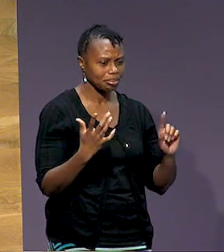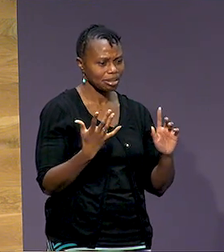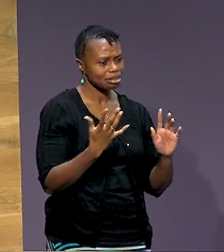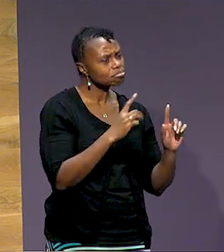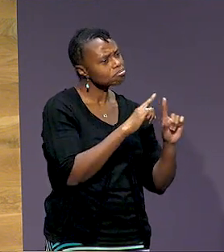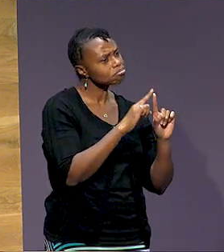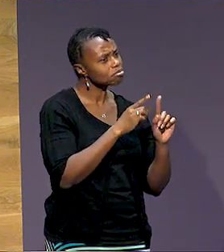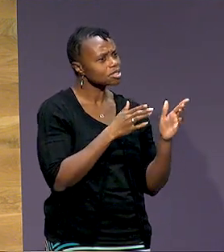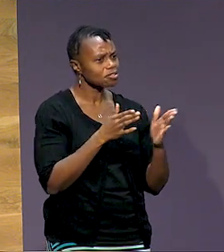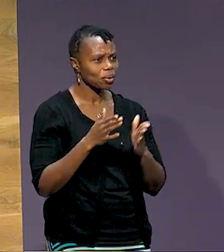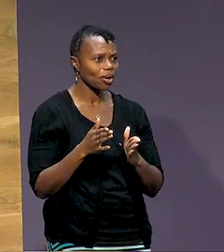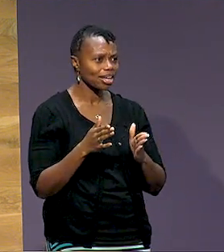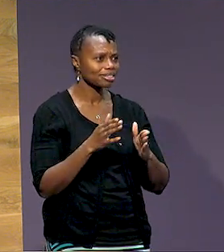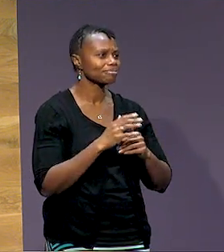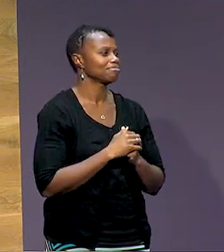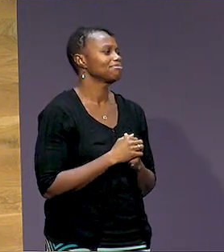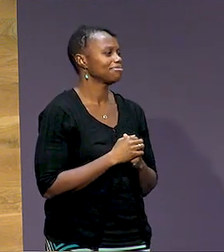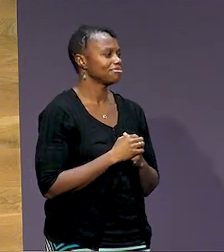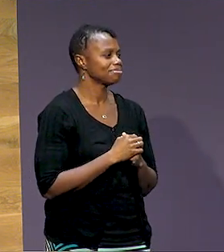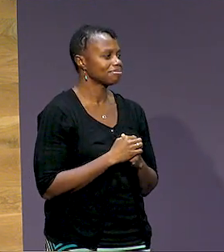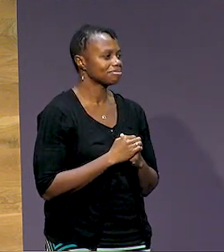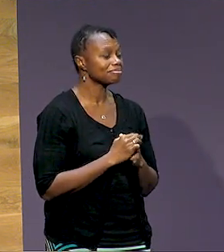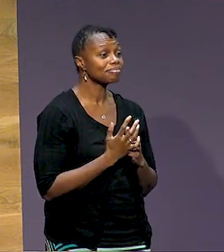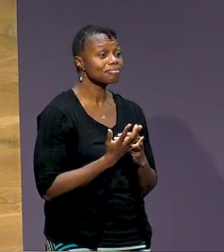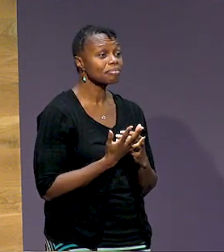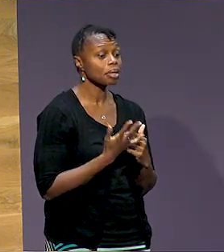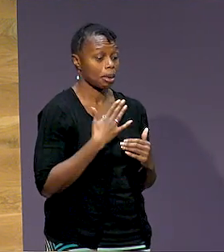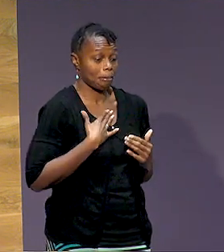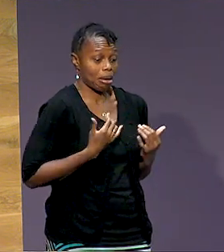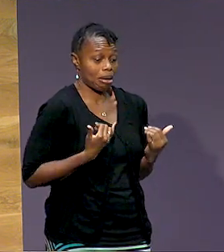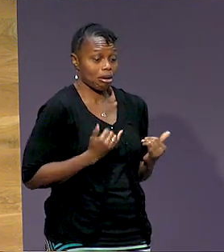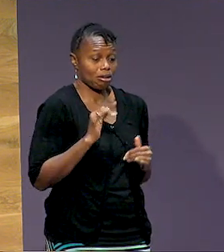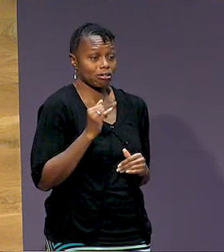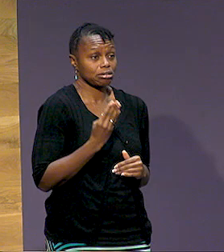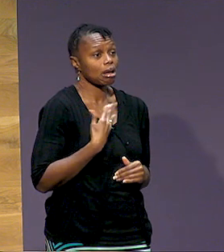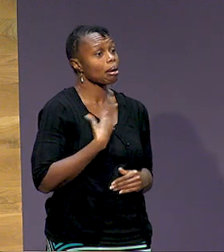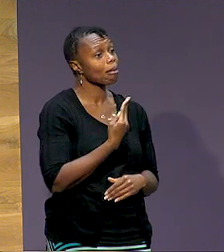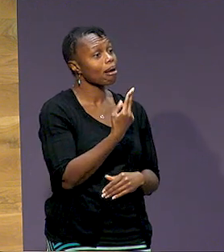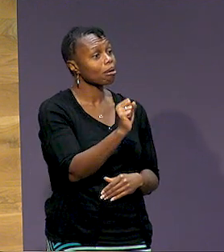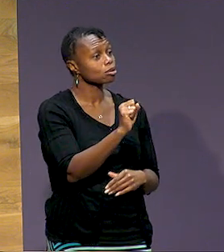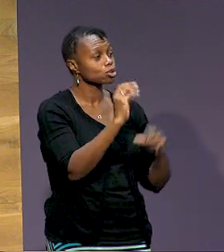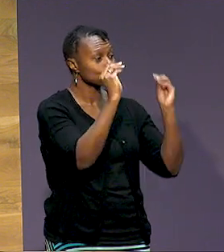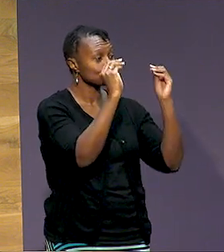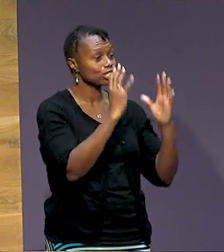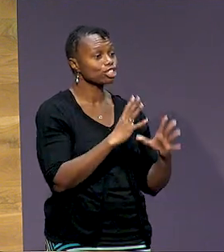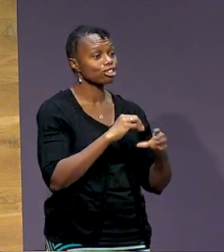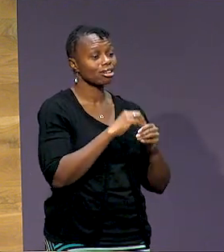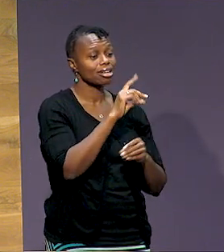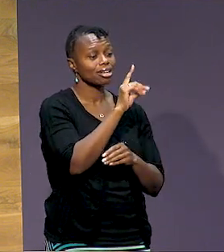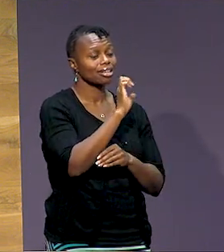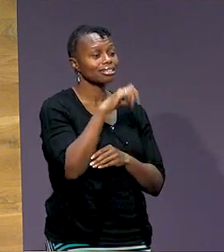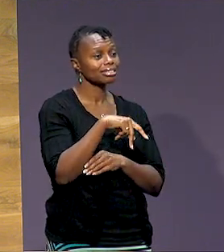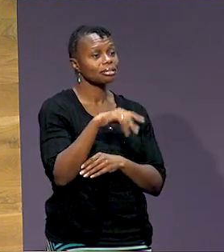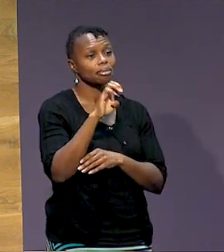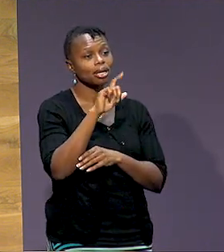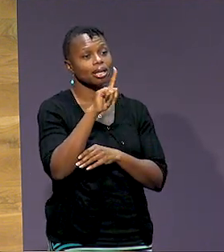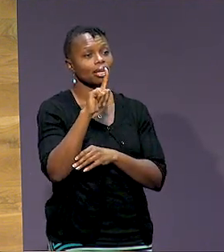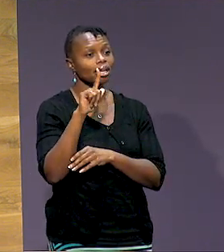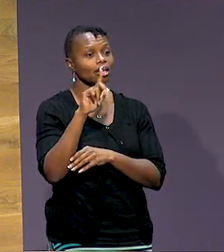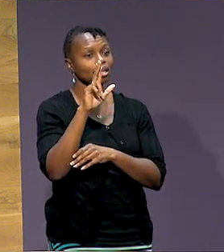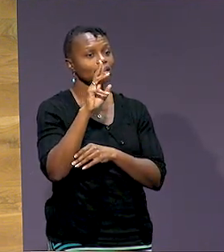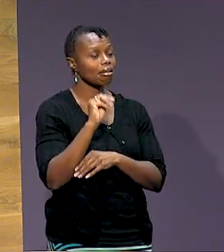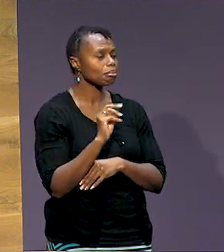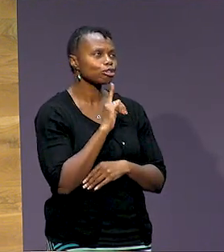ways. One, it happens through my current job. I work as a high school teacher in the alum. It's a very exciting place to be,